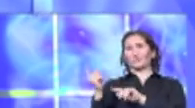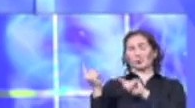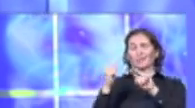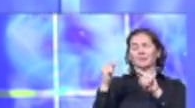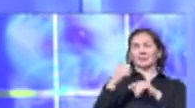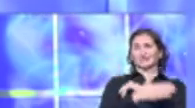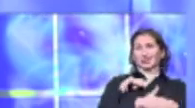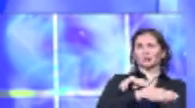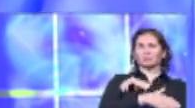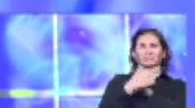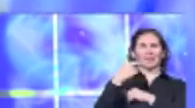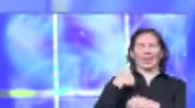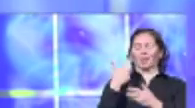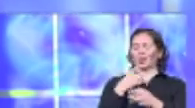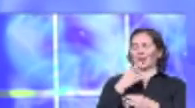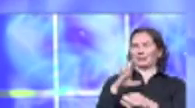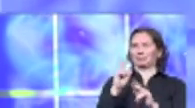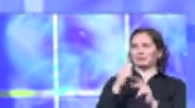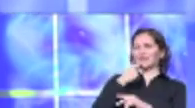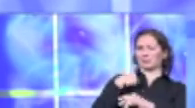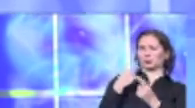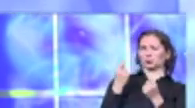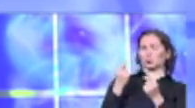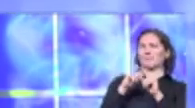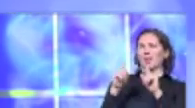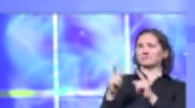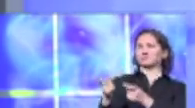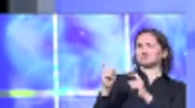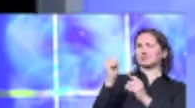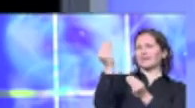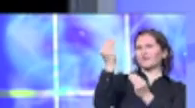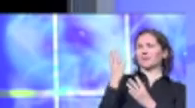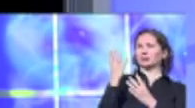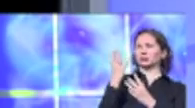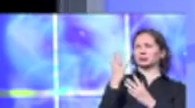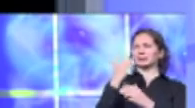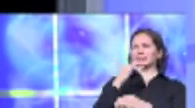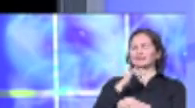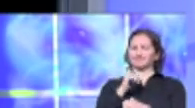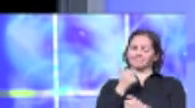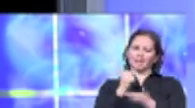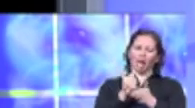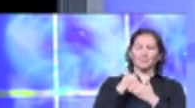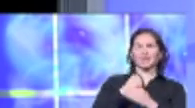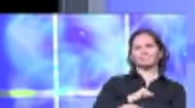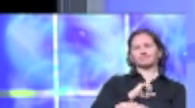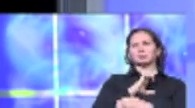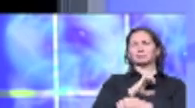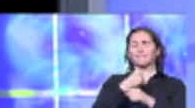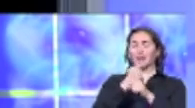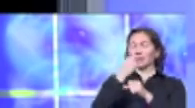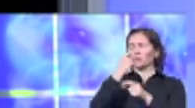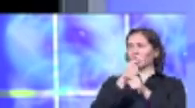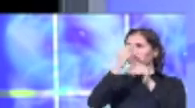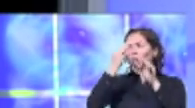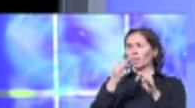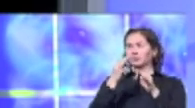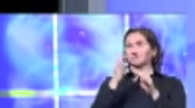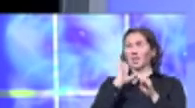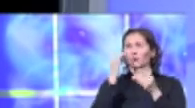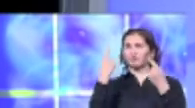But give me the information. Empower me to make the right choice, and those choices will be